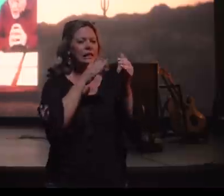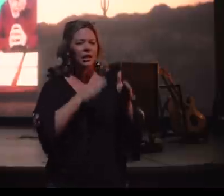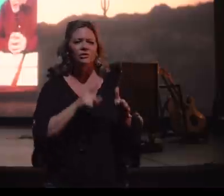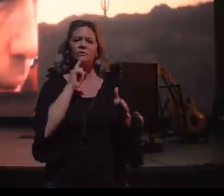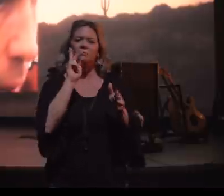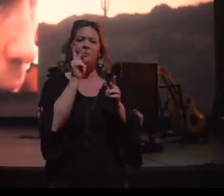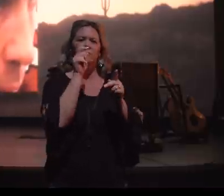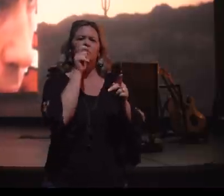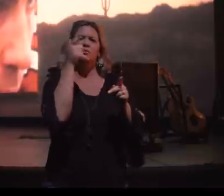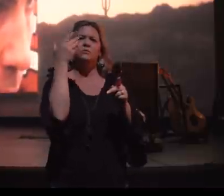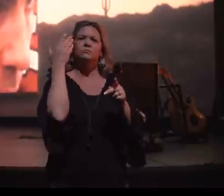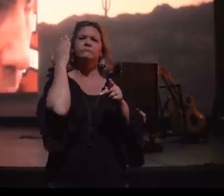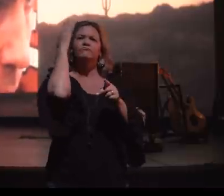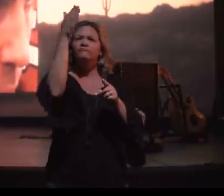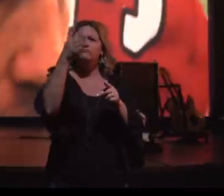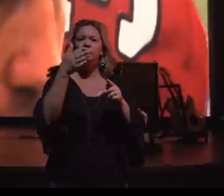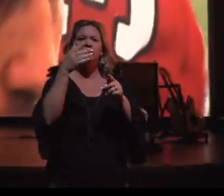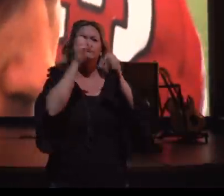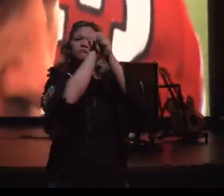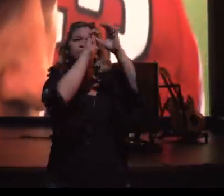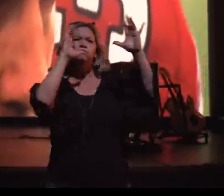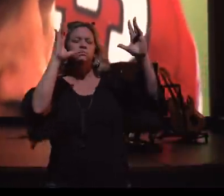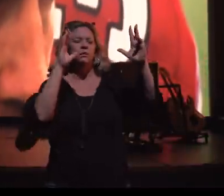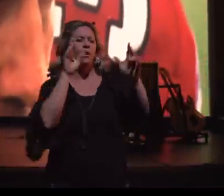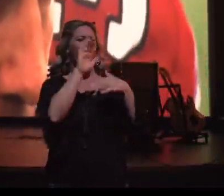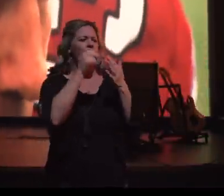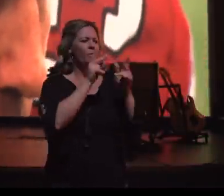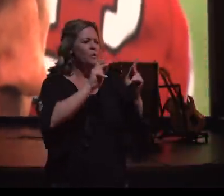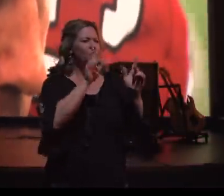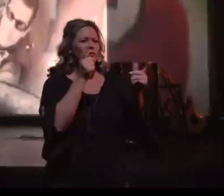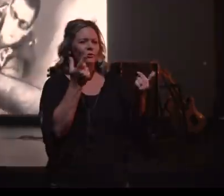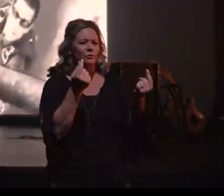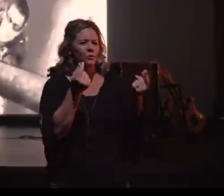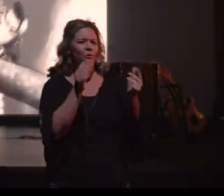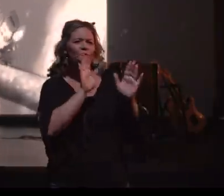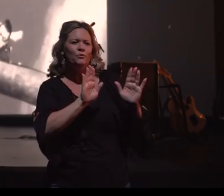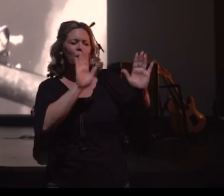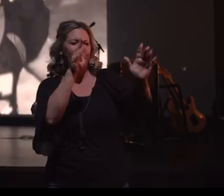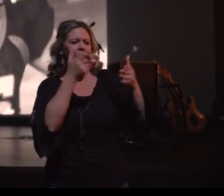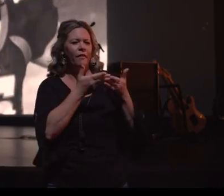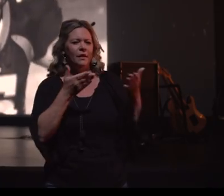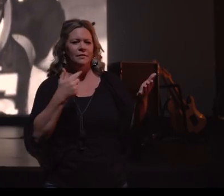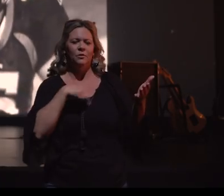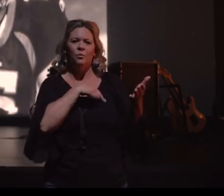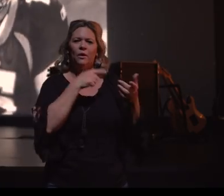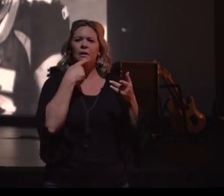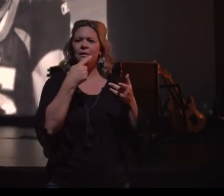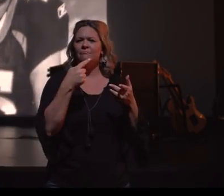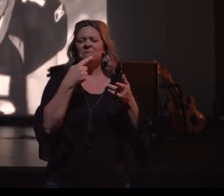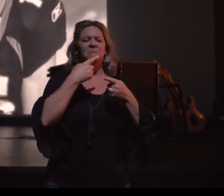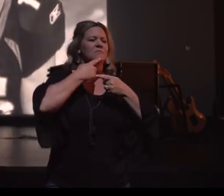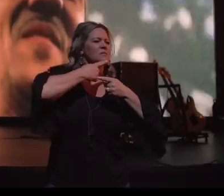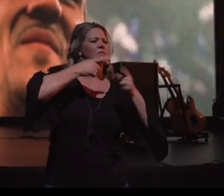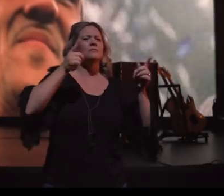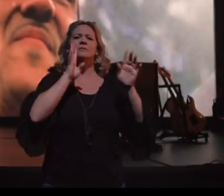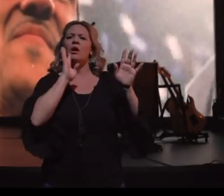and pioneers. You've seen it. All of those doing the great things, and we tout their greatest